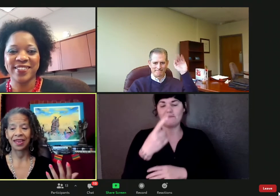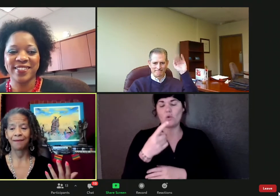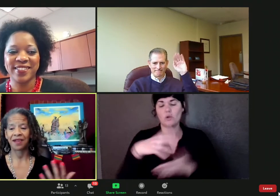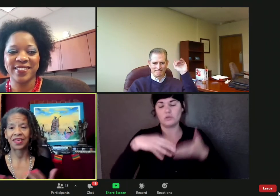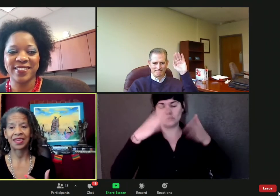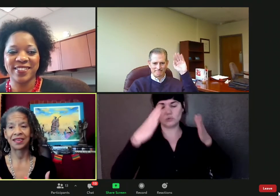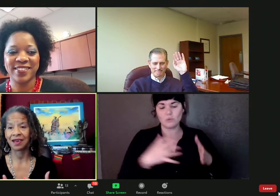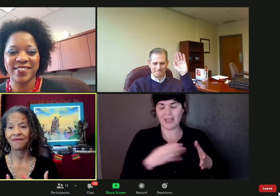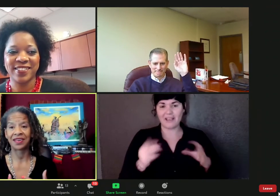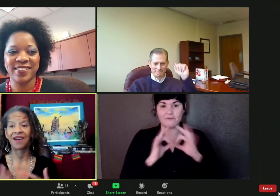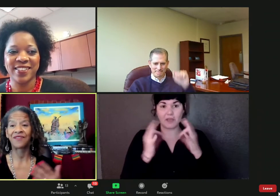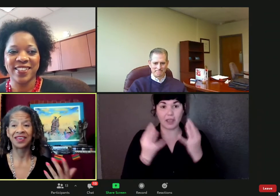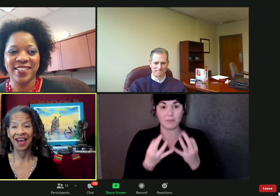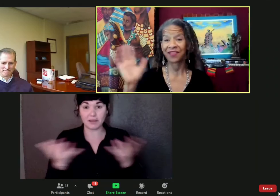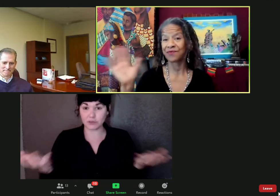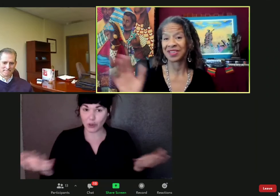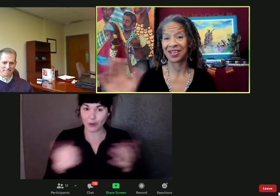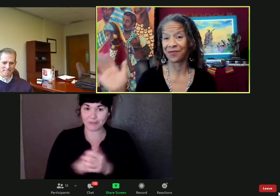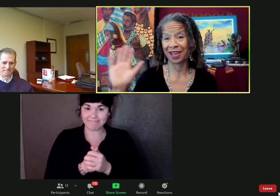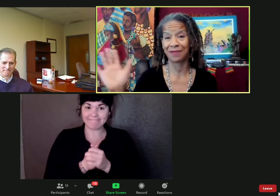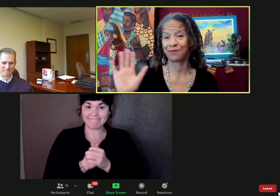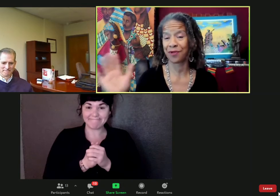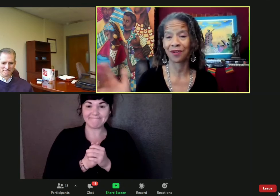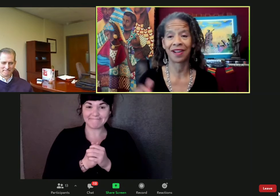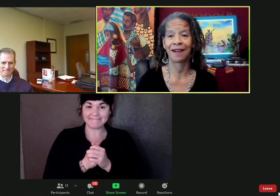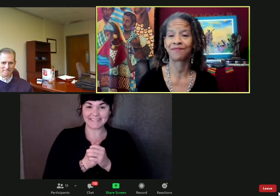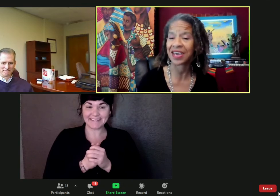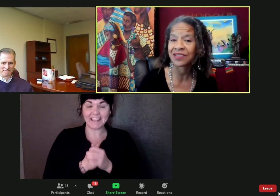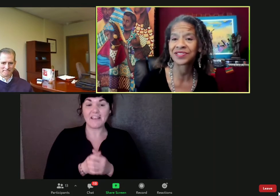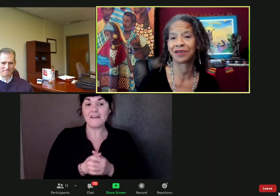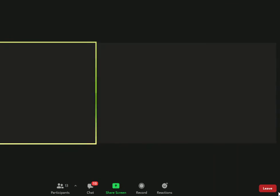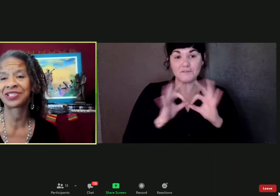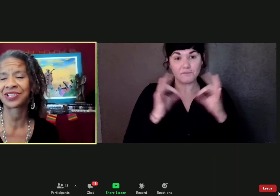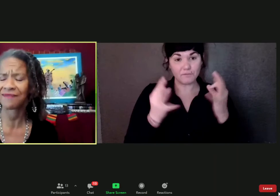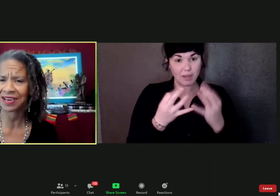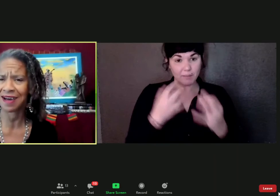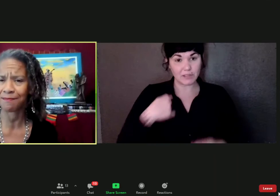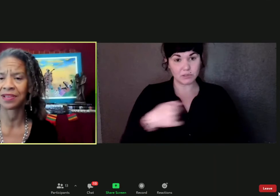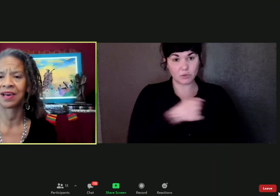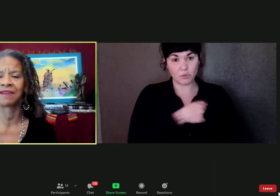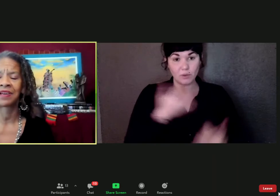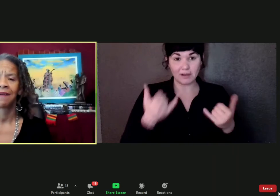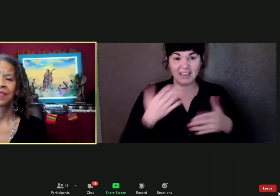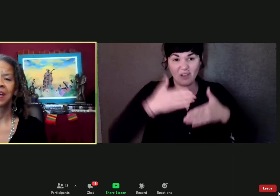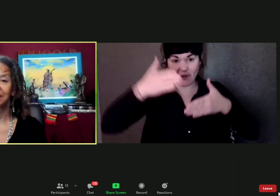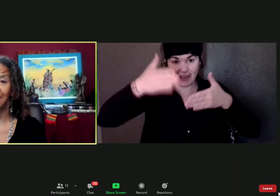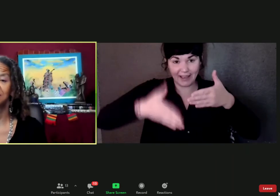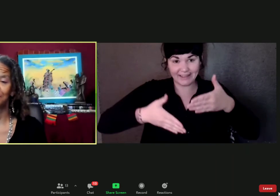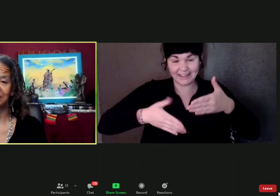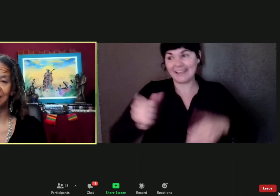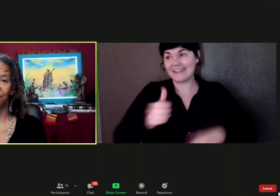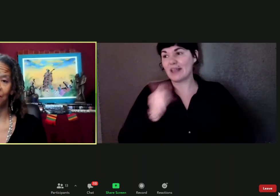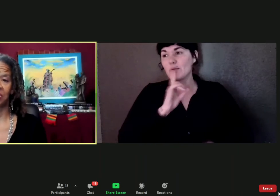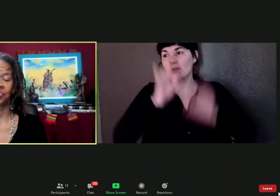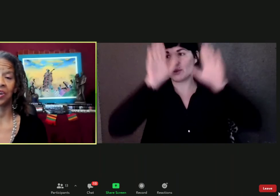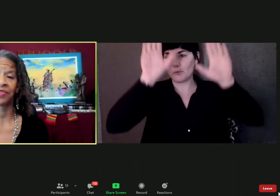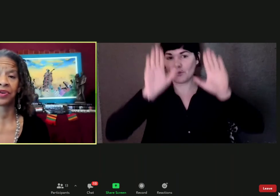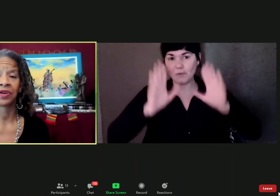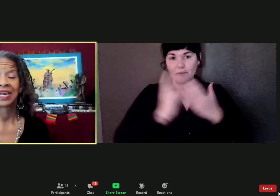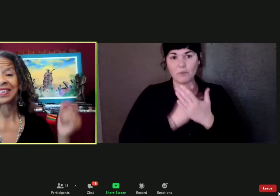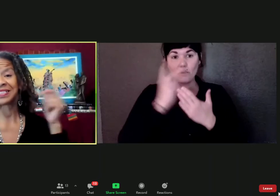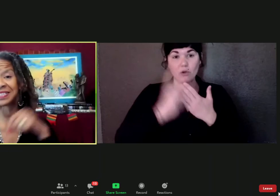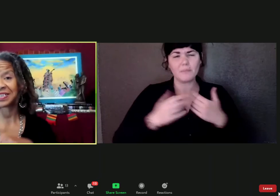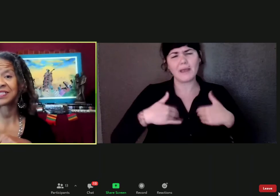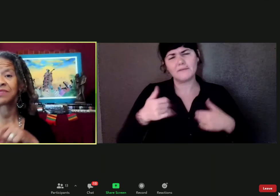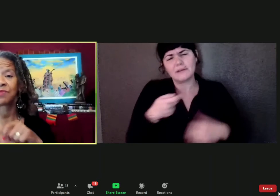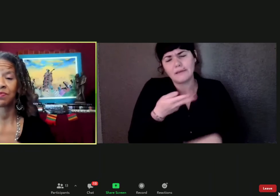wrapping up on the end of another really great program. Thank you so much. Have a couple of announcements that we want to share with